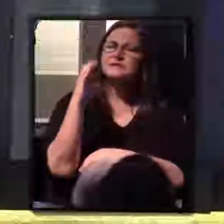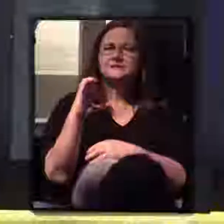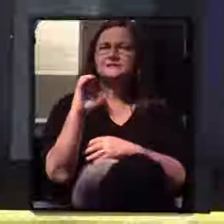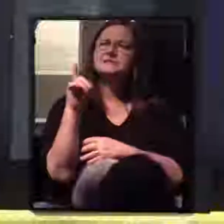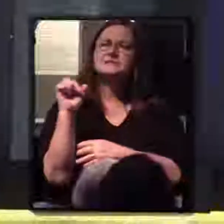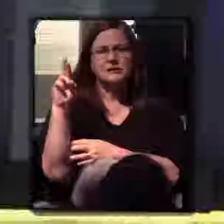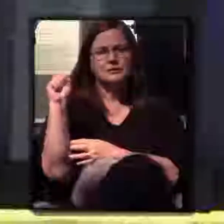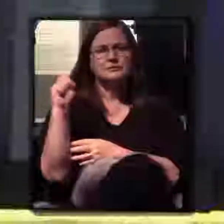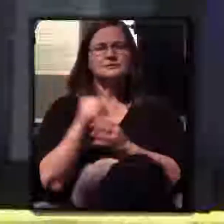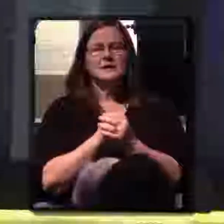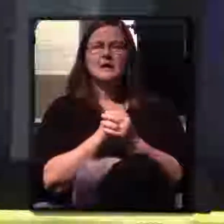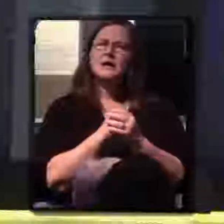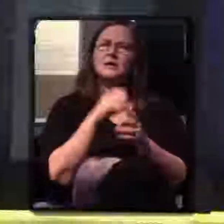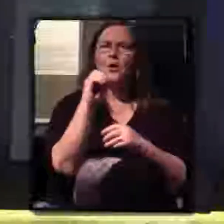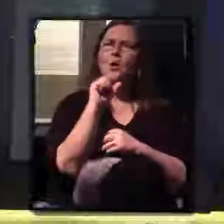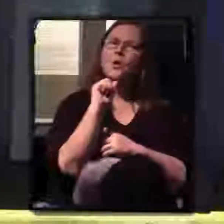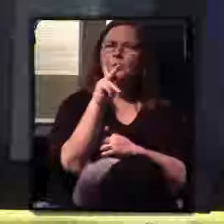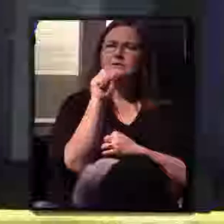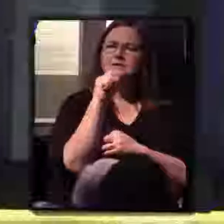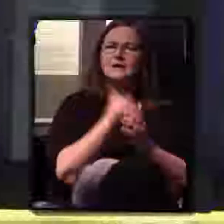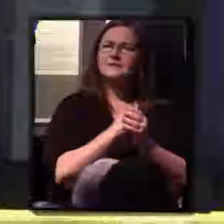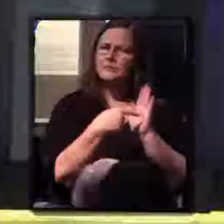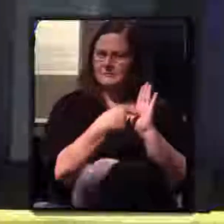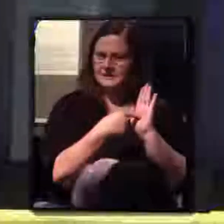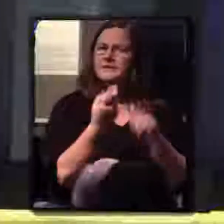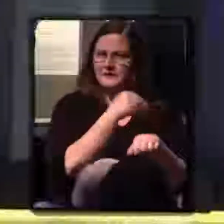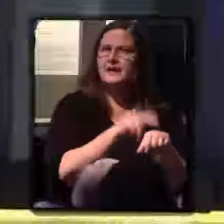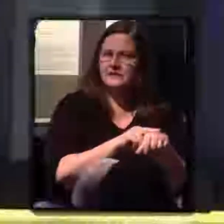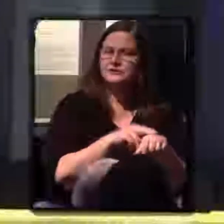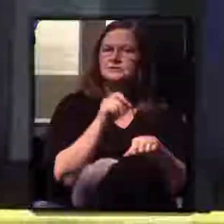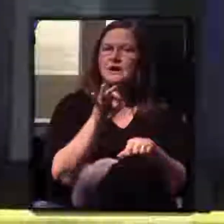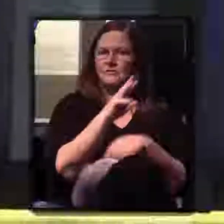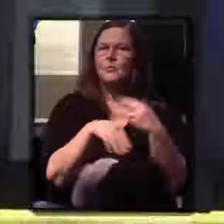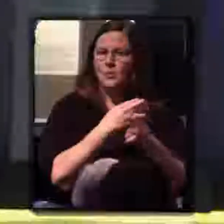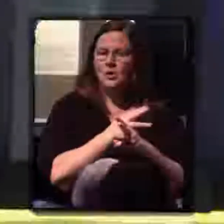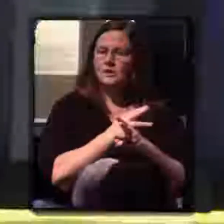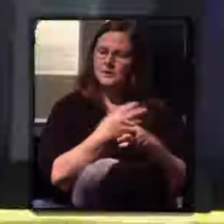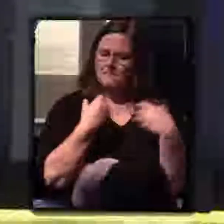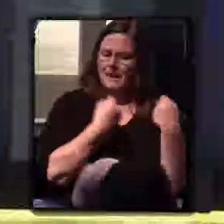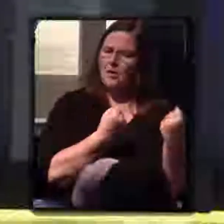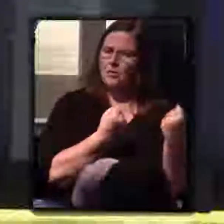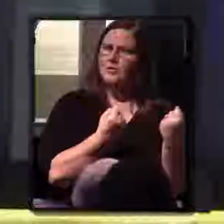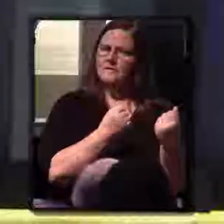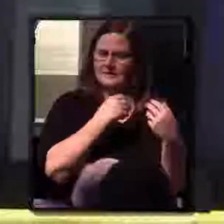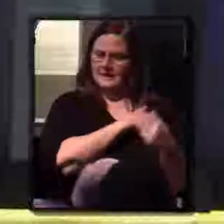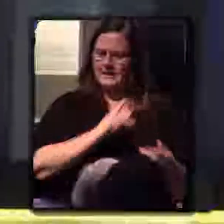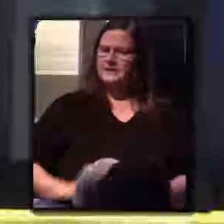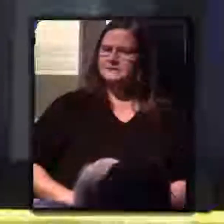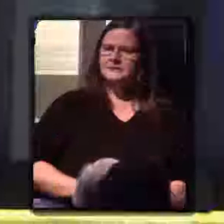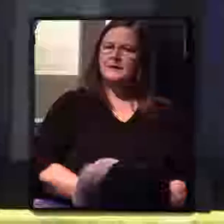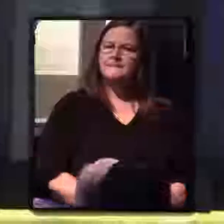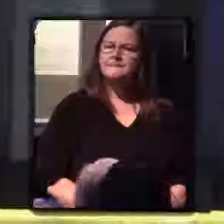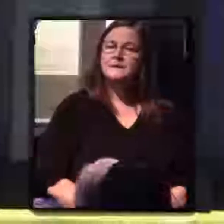of trees, of cedars and oaks. And what did they stand for? They stood for the nations of the world around Israel.